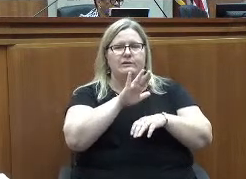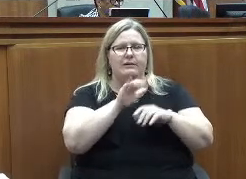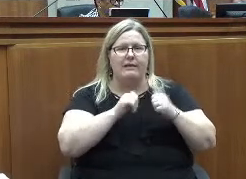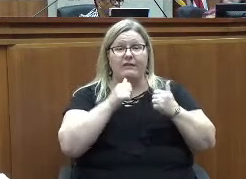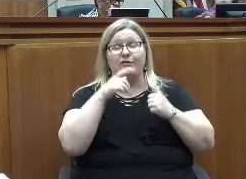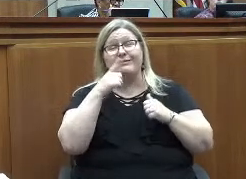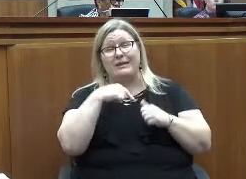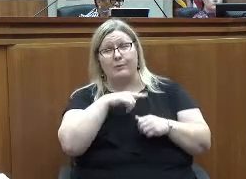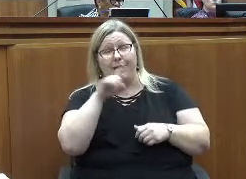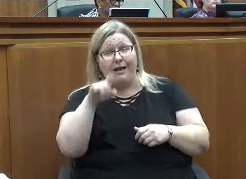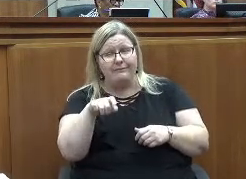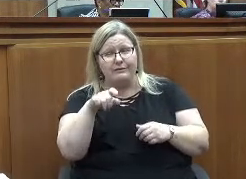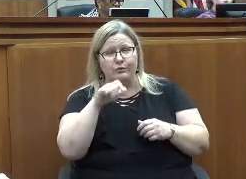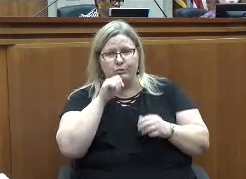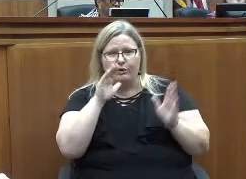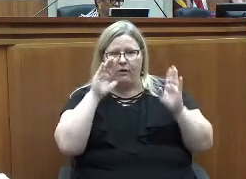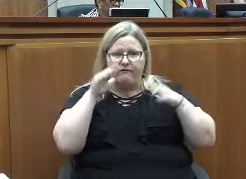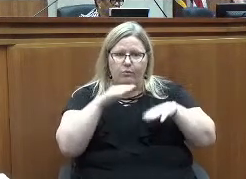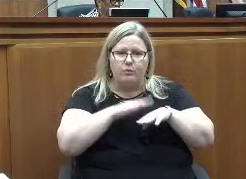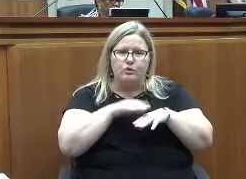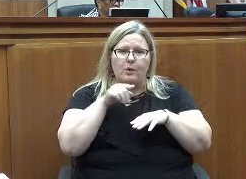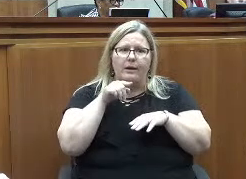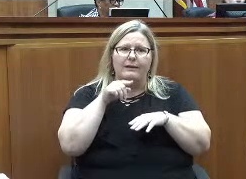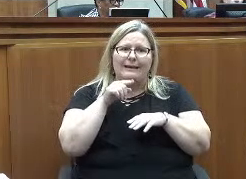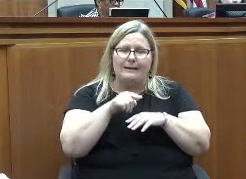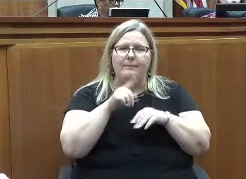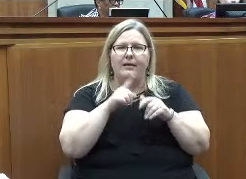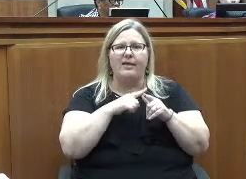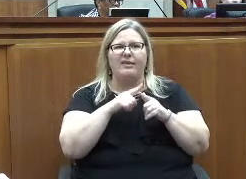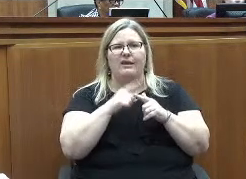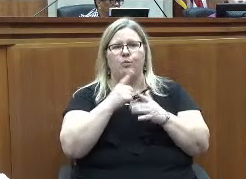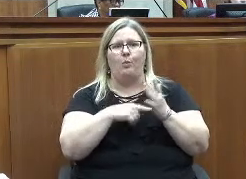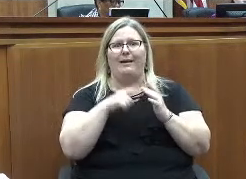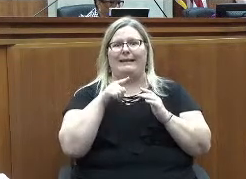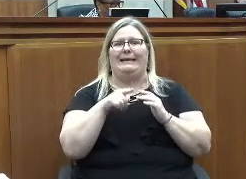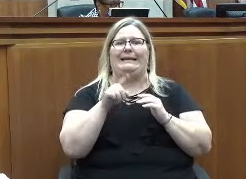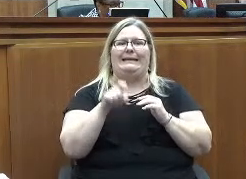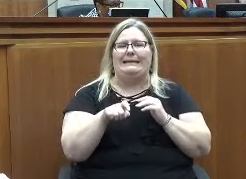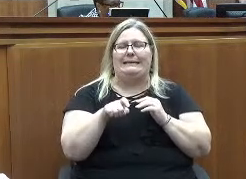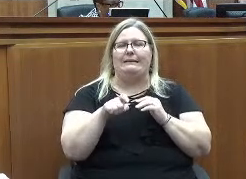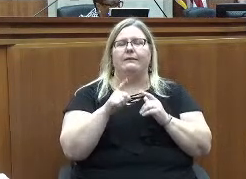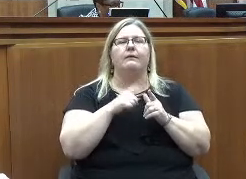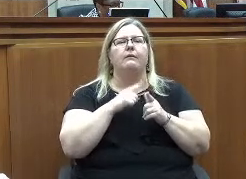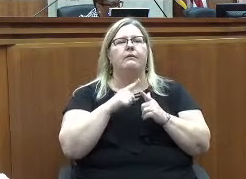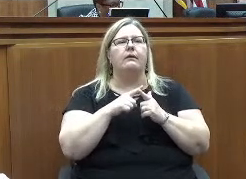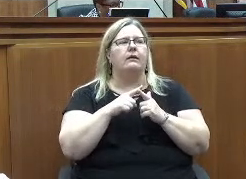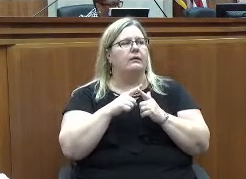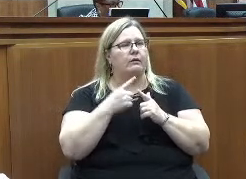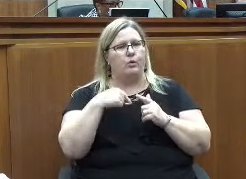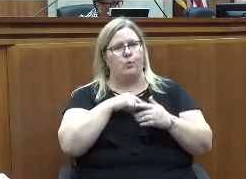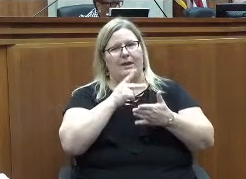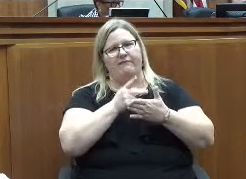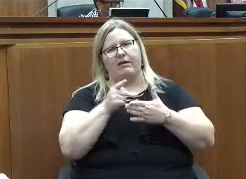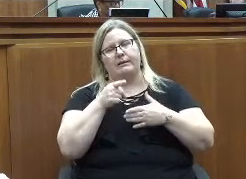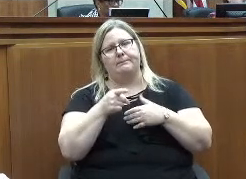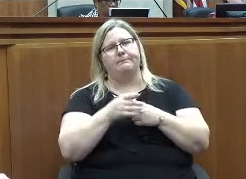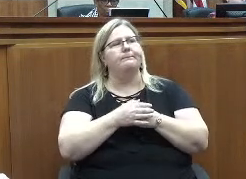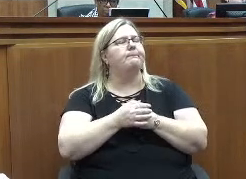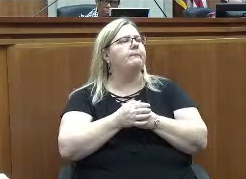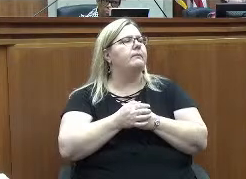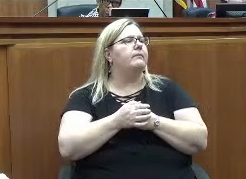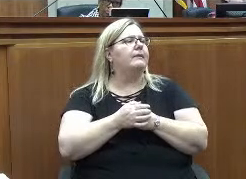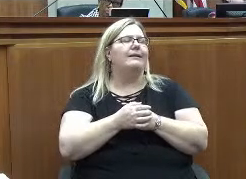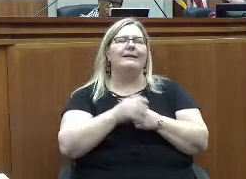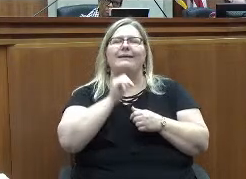we don't focus on him and the things that's needed for him, then we have failed him.